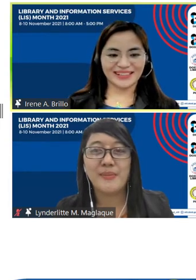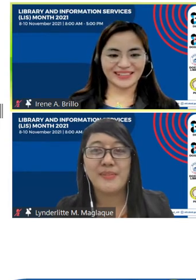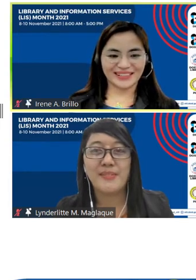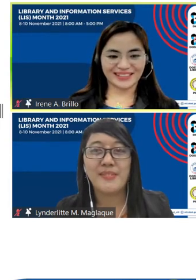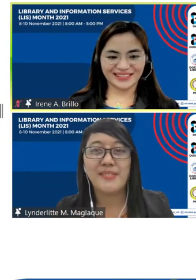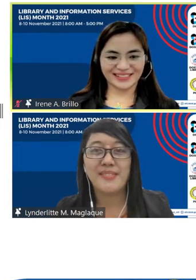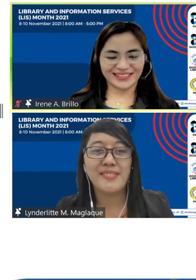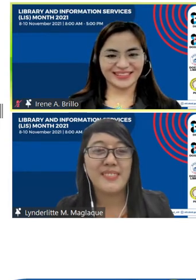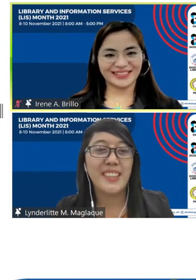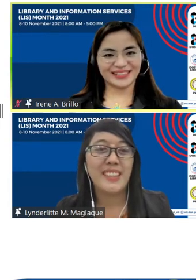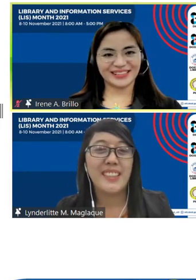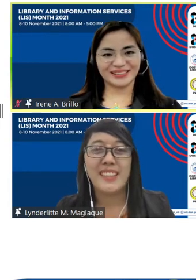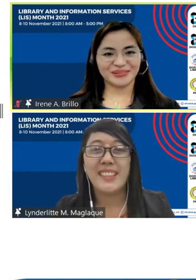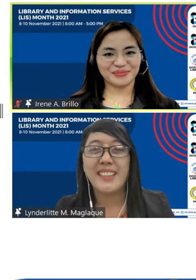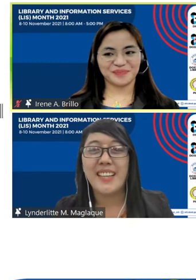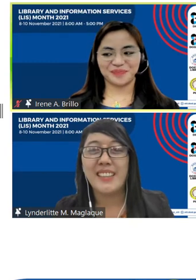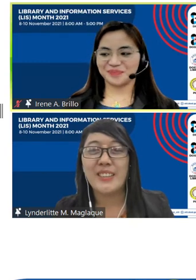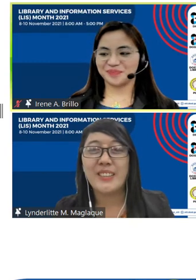Linder.